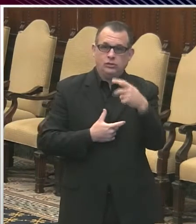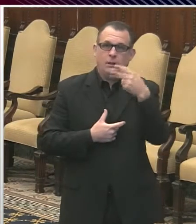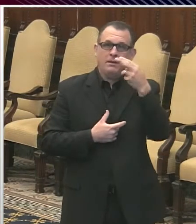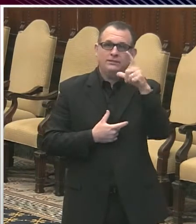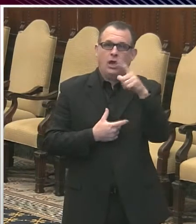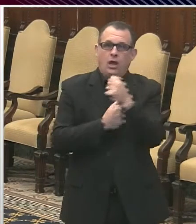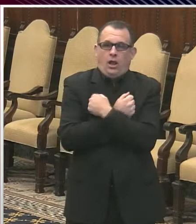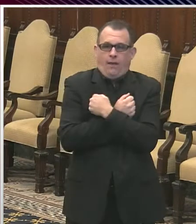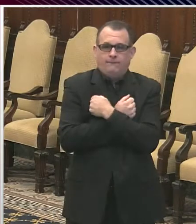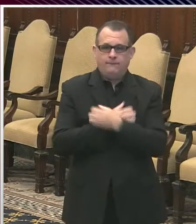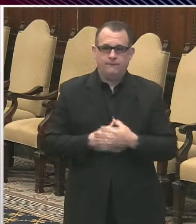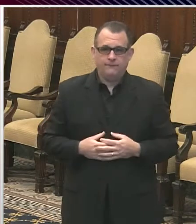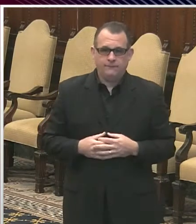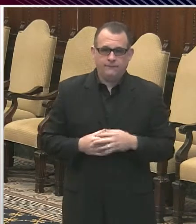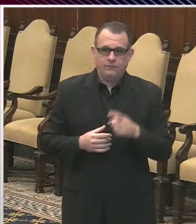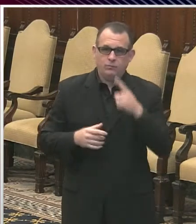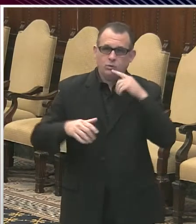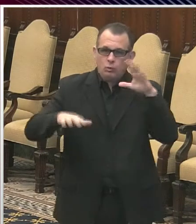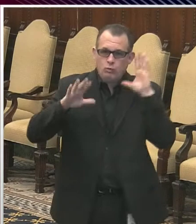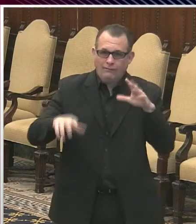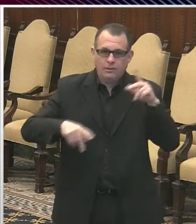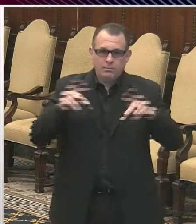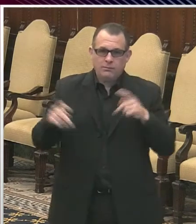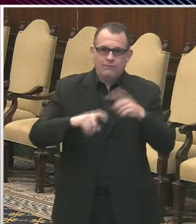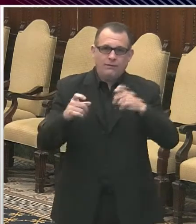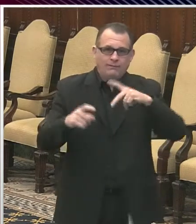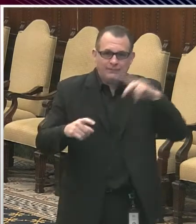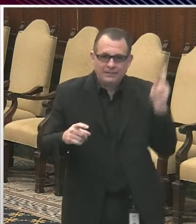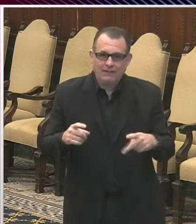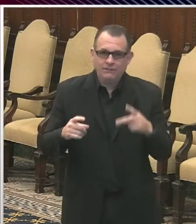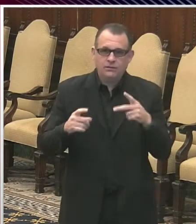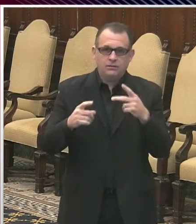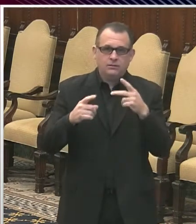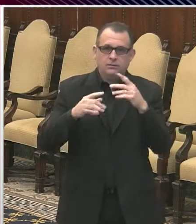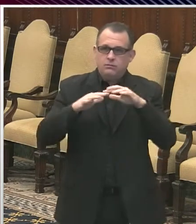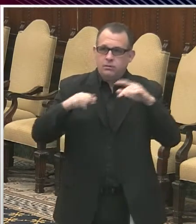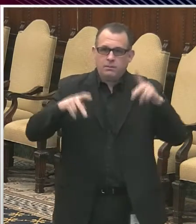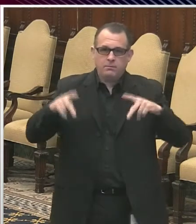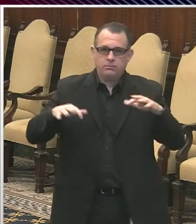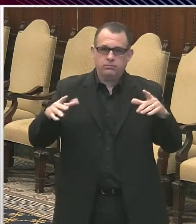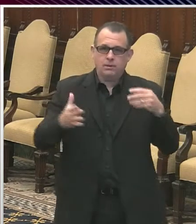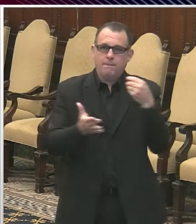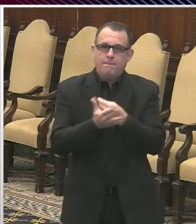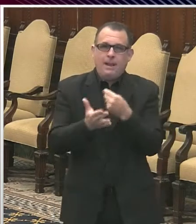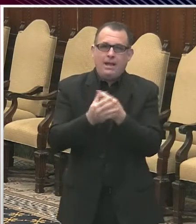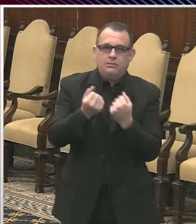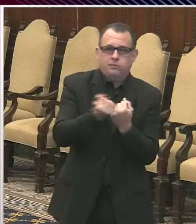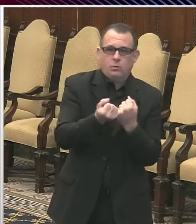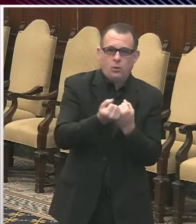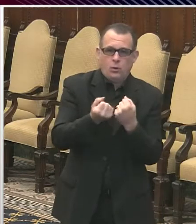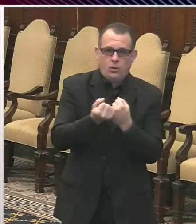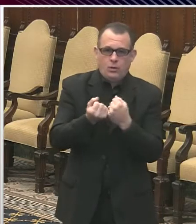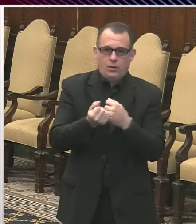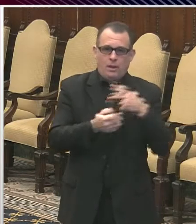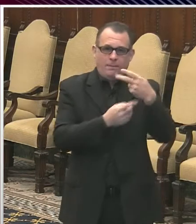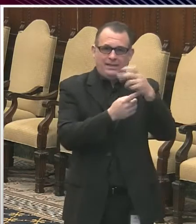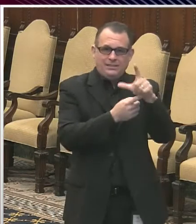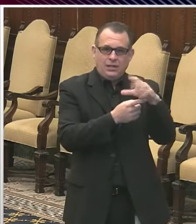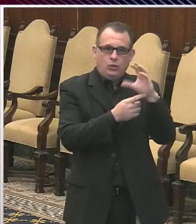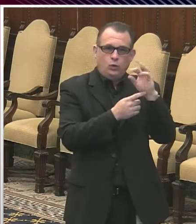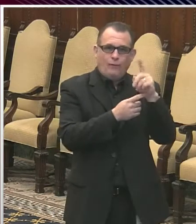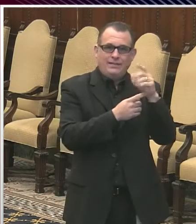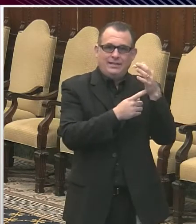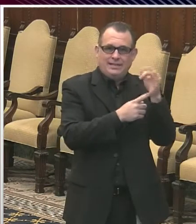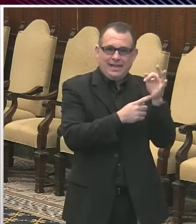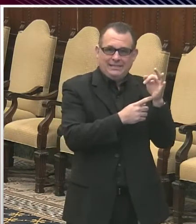concert with so many fantastic Philadelphians to raise awareness and support for the PHL COVID-19 Fund. Thank you to the many